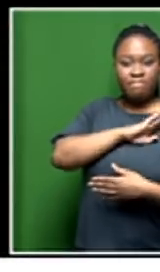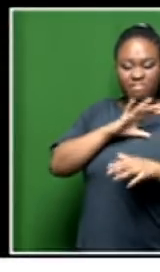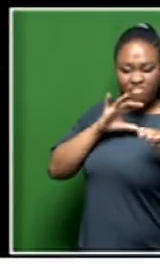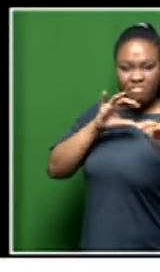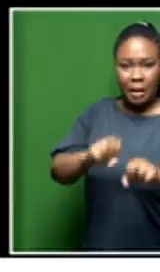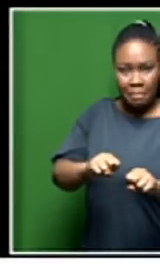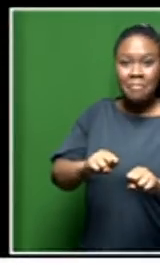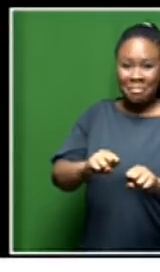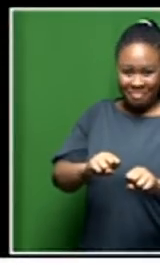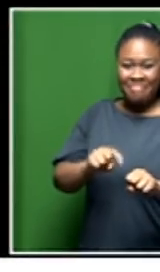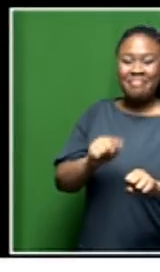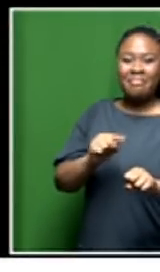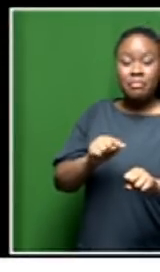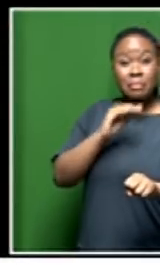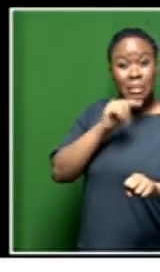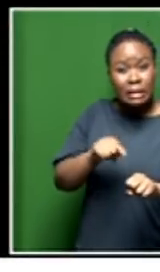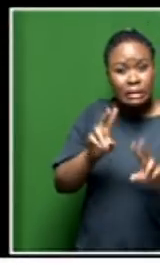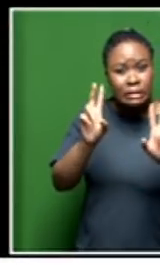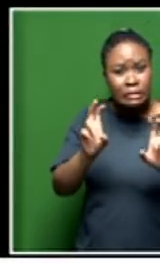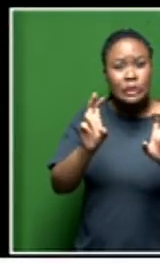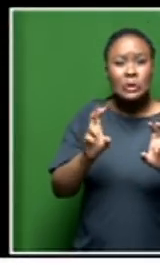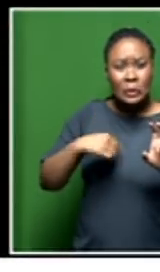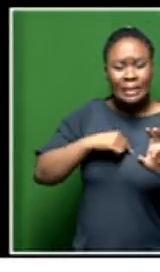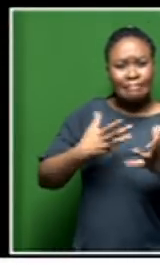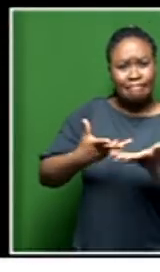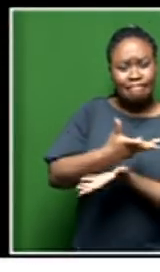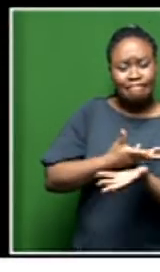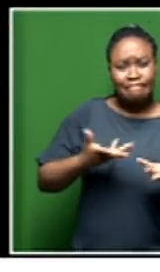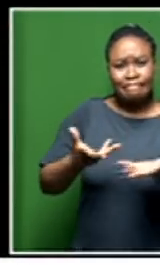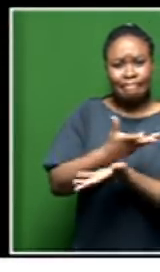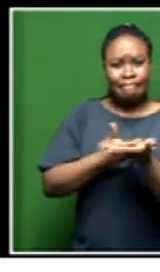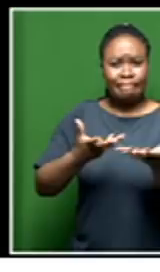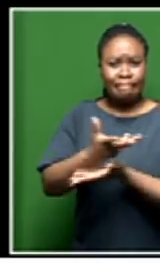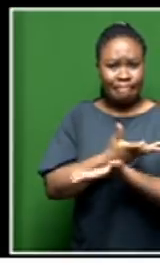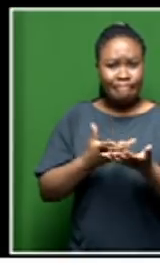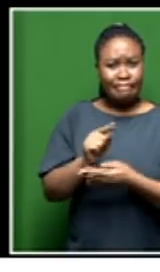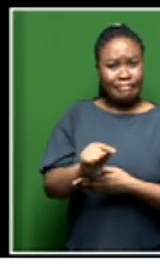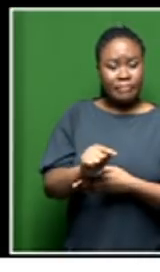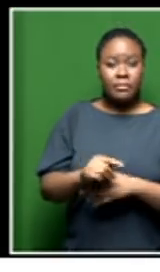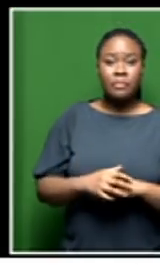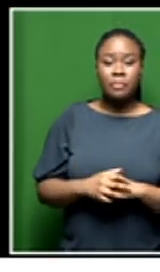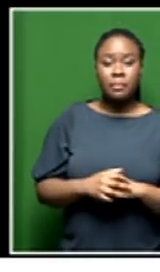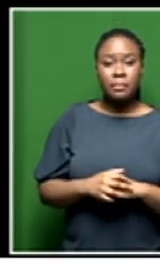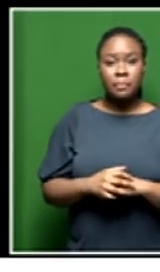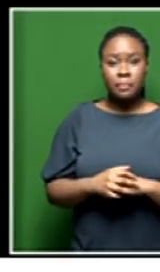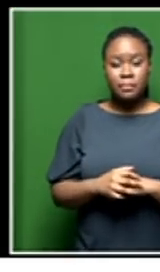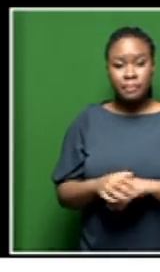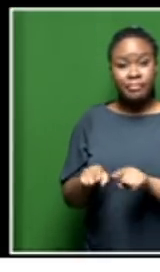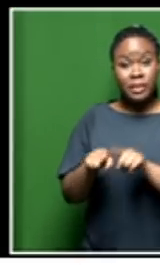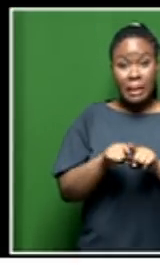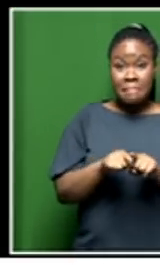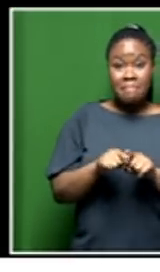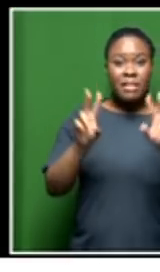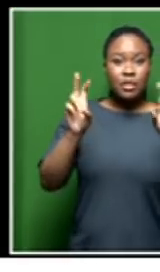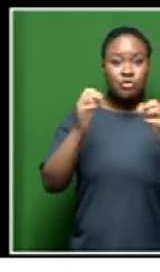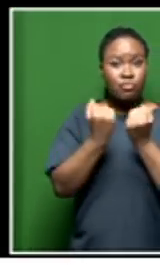These are issues where we have to talk of constitutionalism, and the term again, when we are talking about